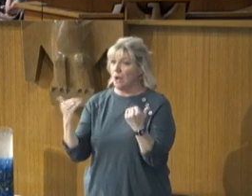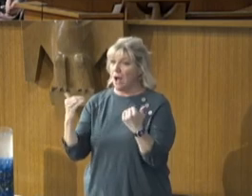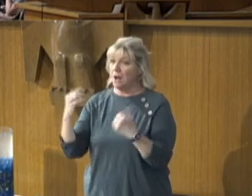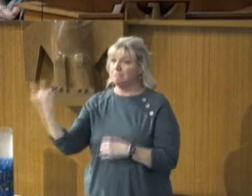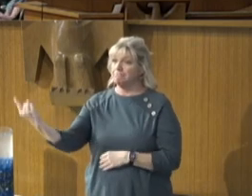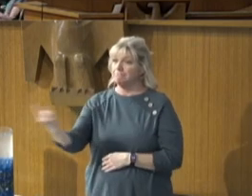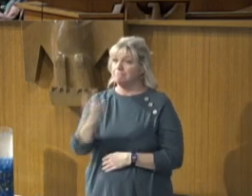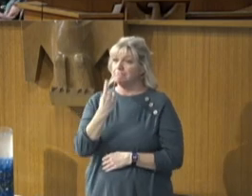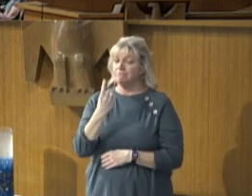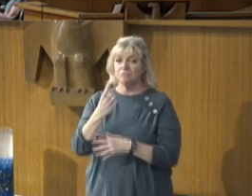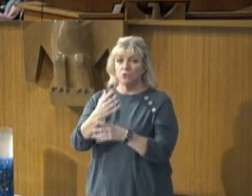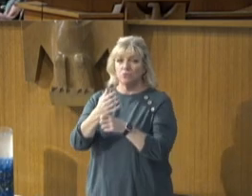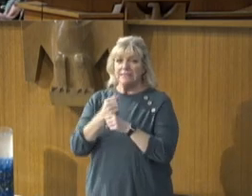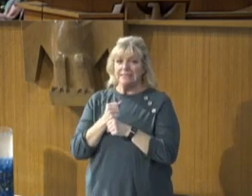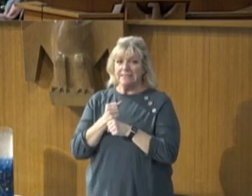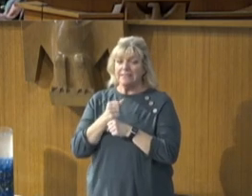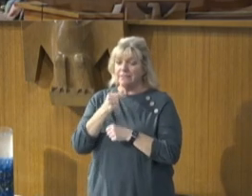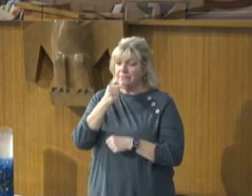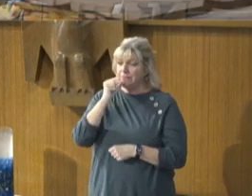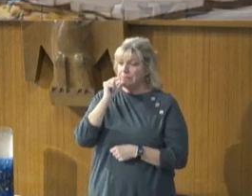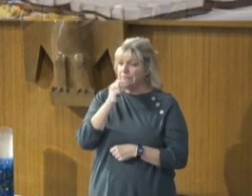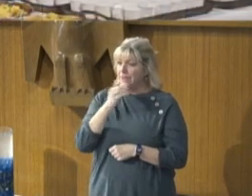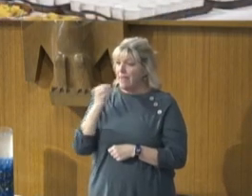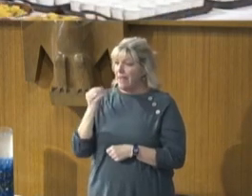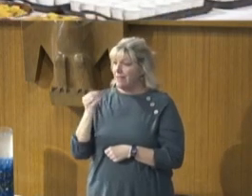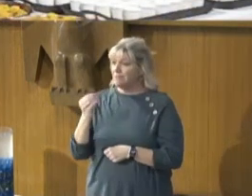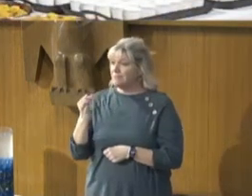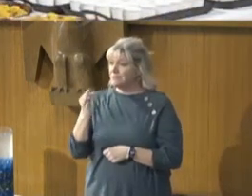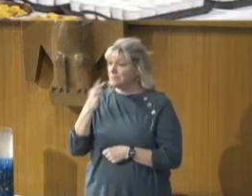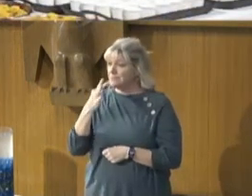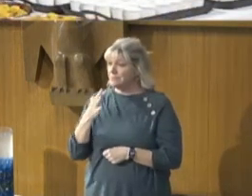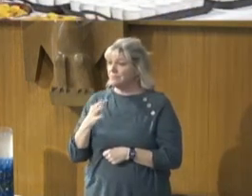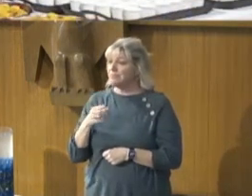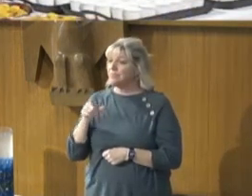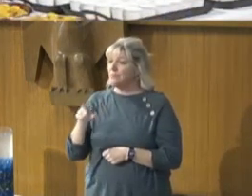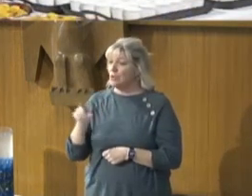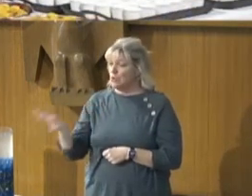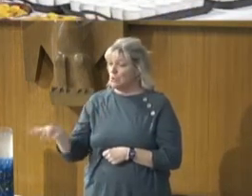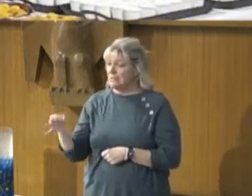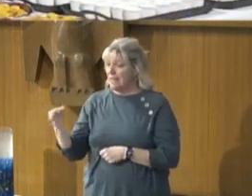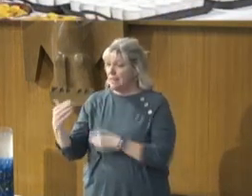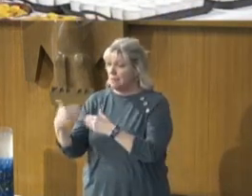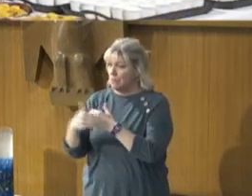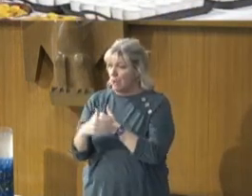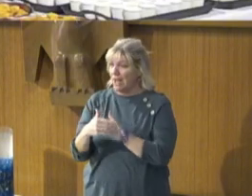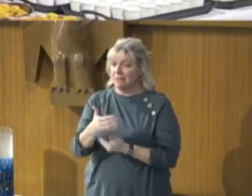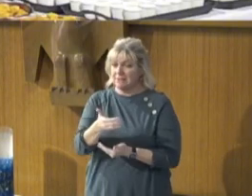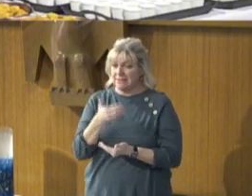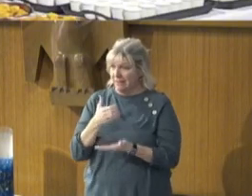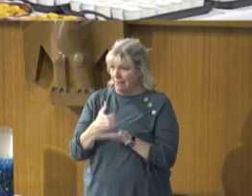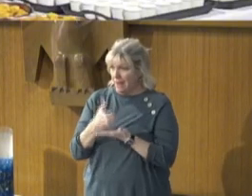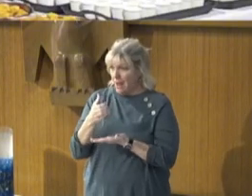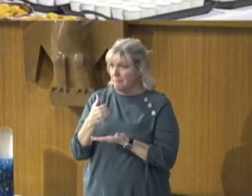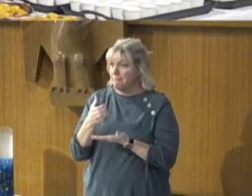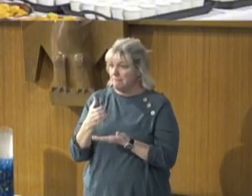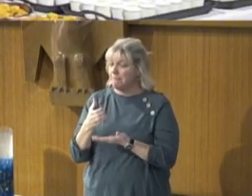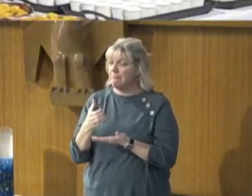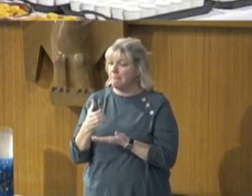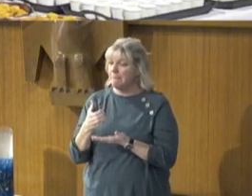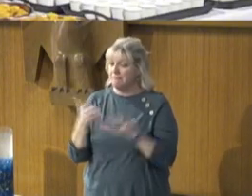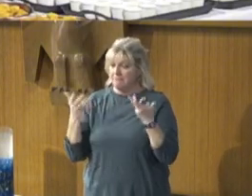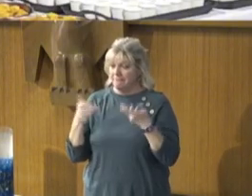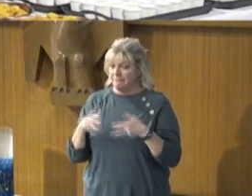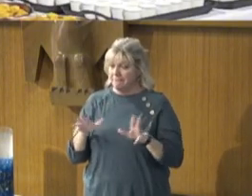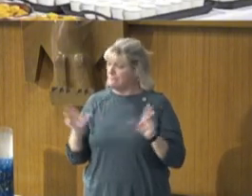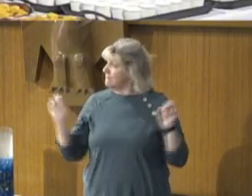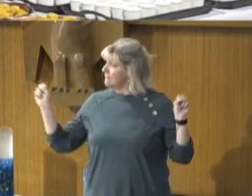receive today's elements. You can come and you can take the bread and the cup. You can dispose of the cups on each